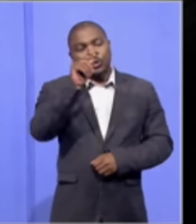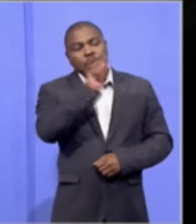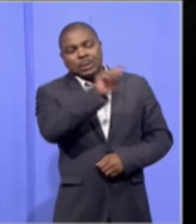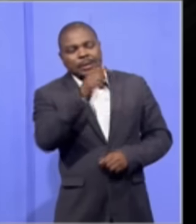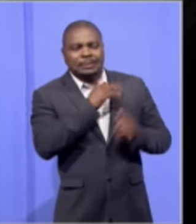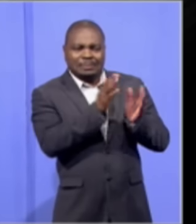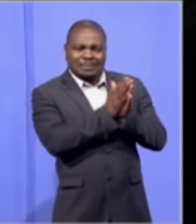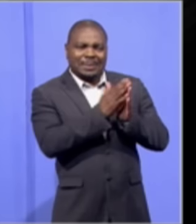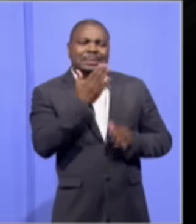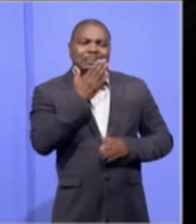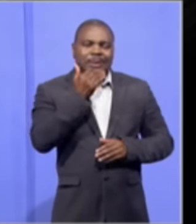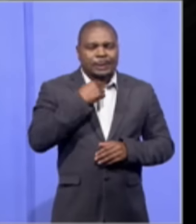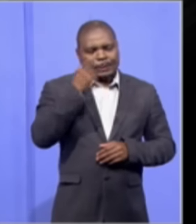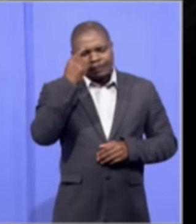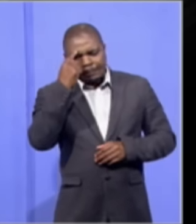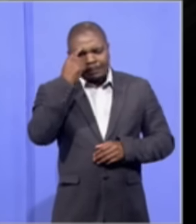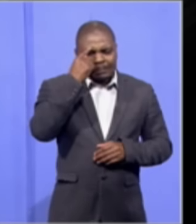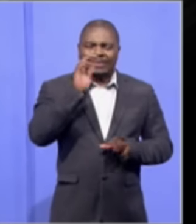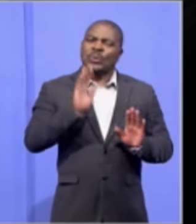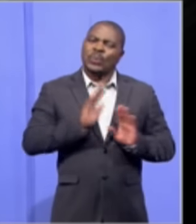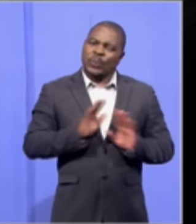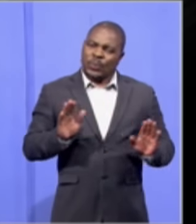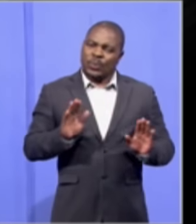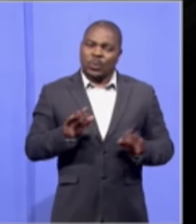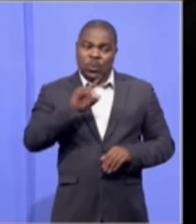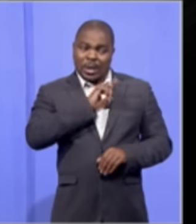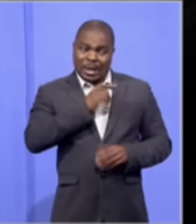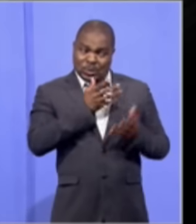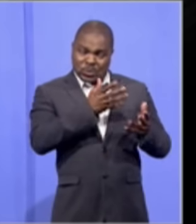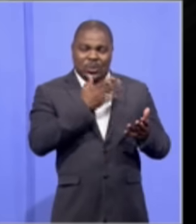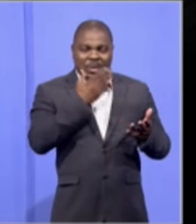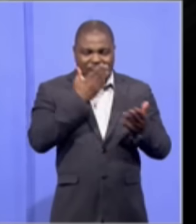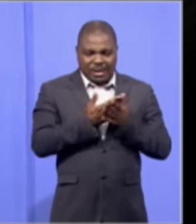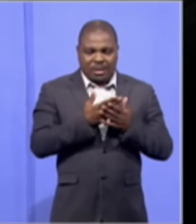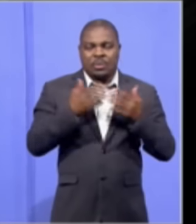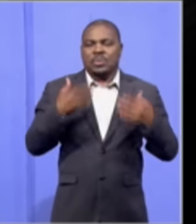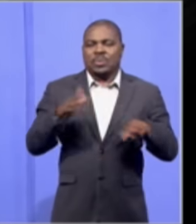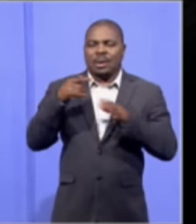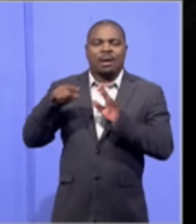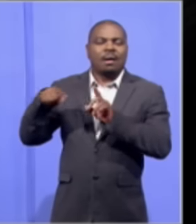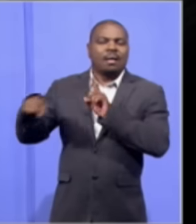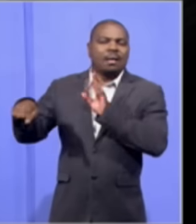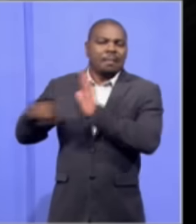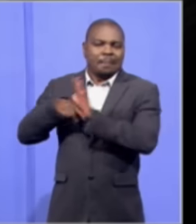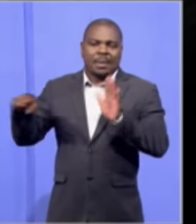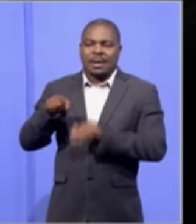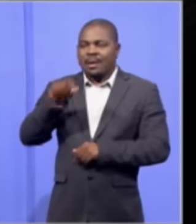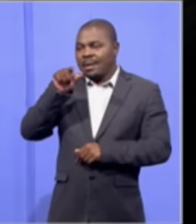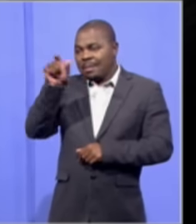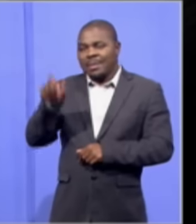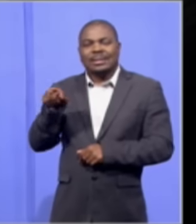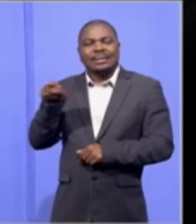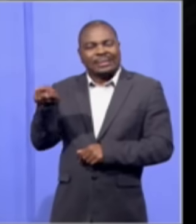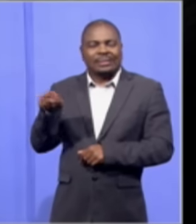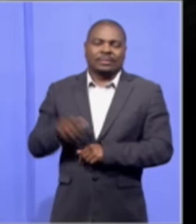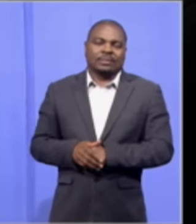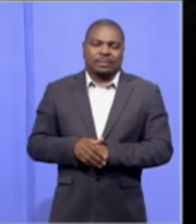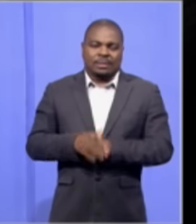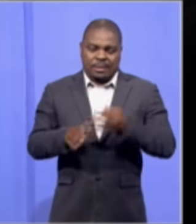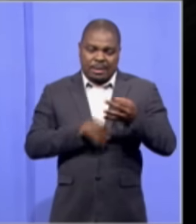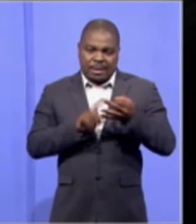any speculation on this, as speculation of this nature has an adverse impact on the named person and also has